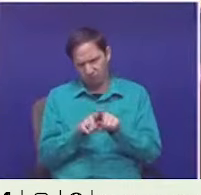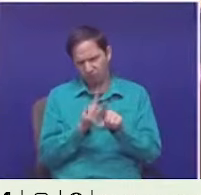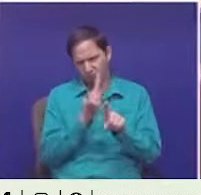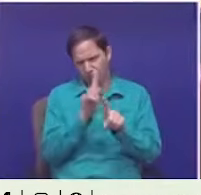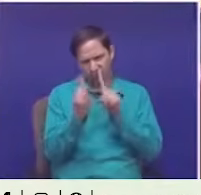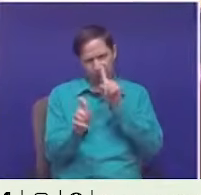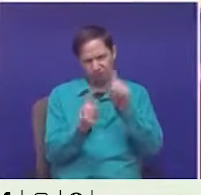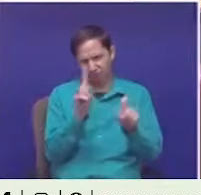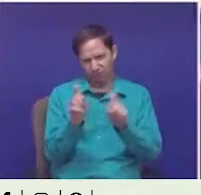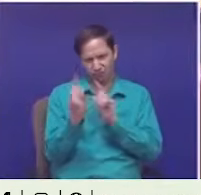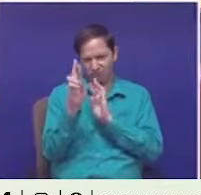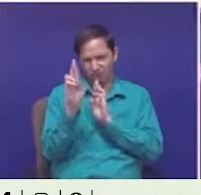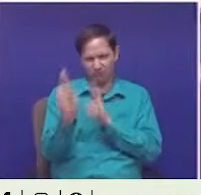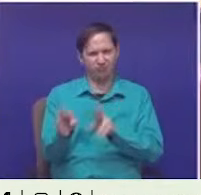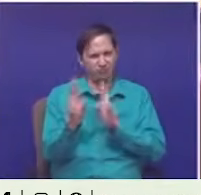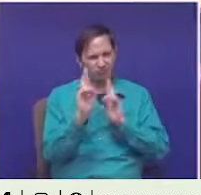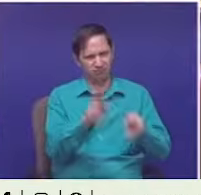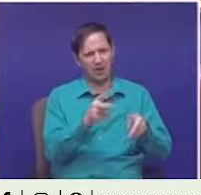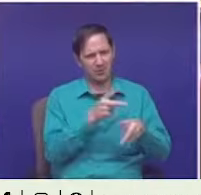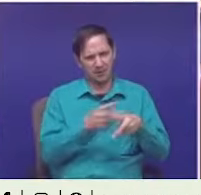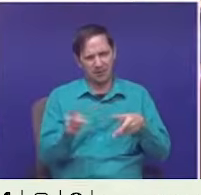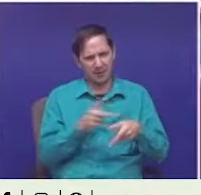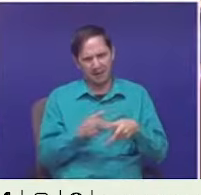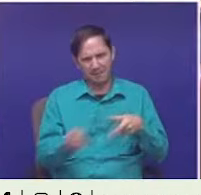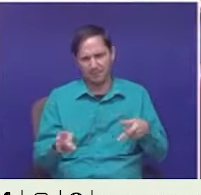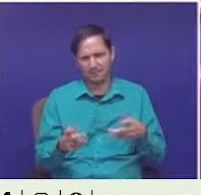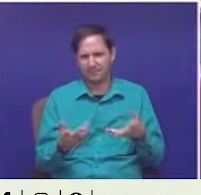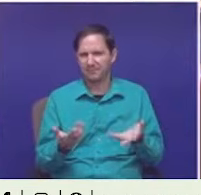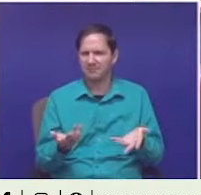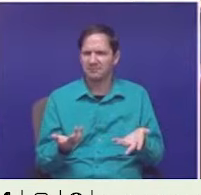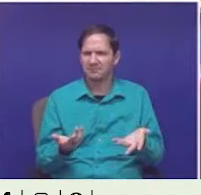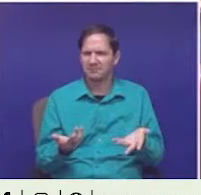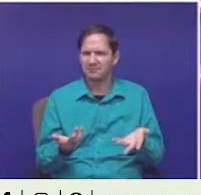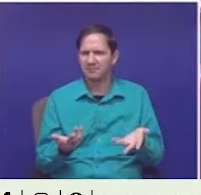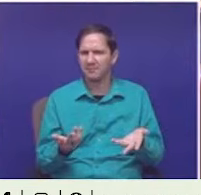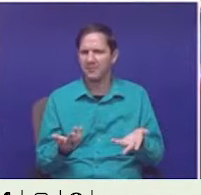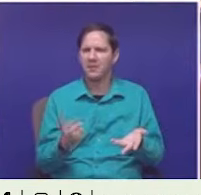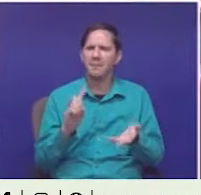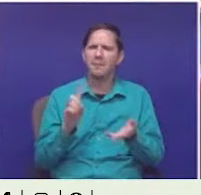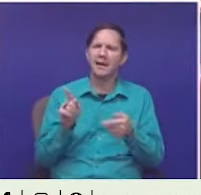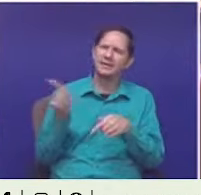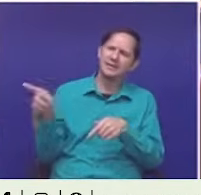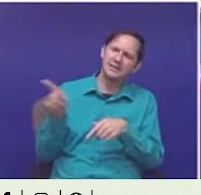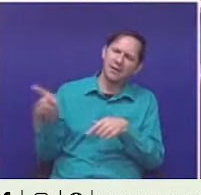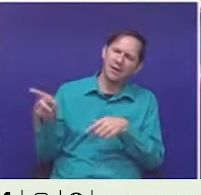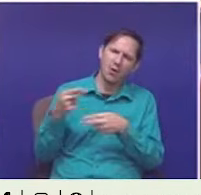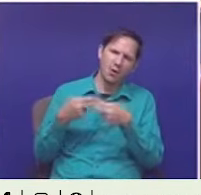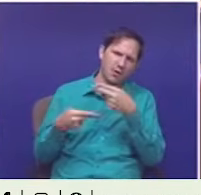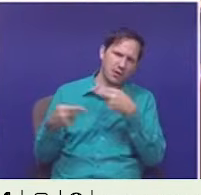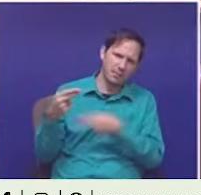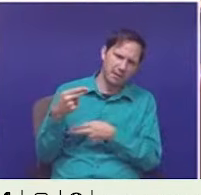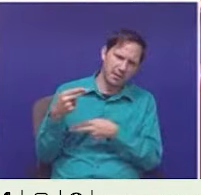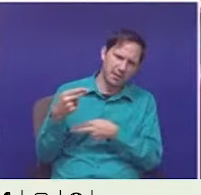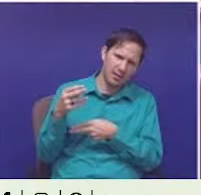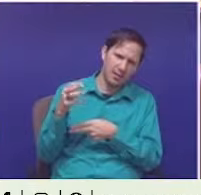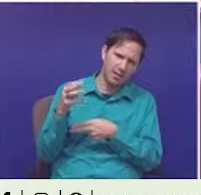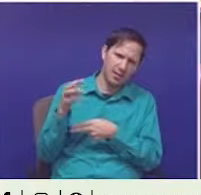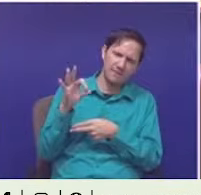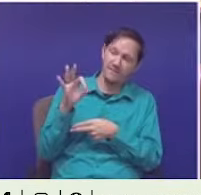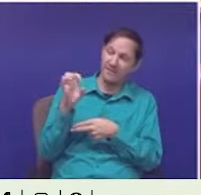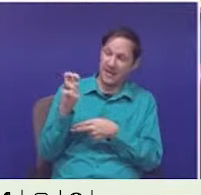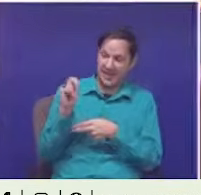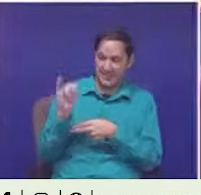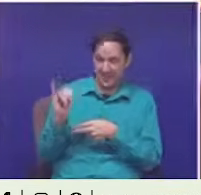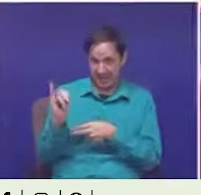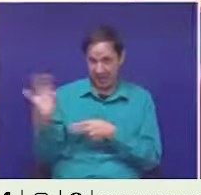questions, which brings to mind the question that's just been asked by Honourable Mokwele through Honourable Feni, who doesn't seem